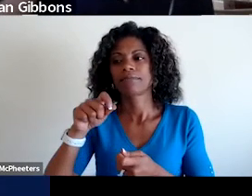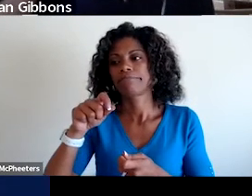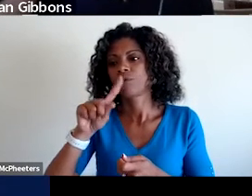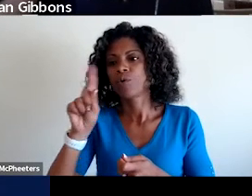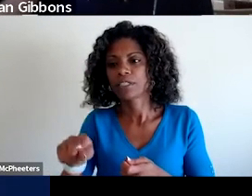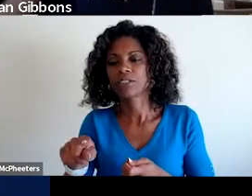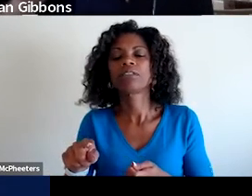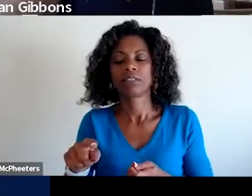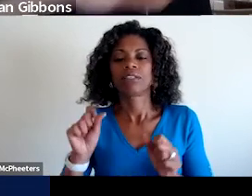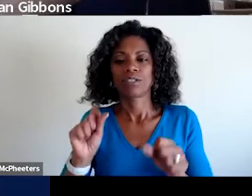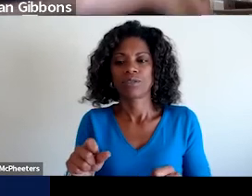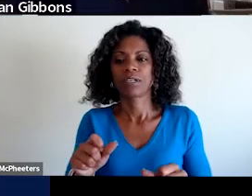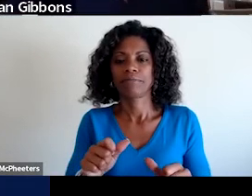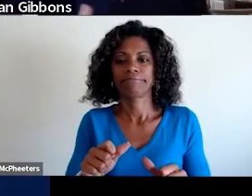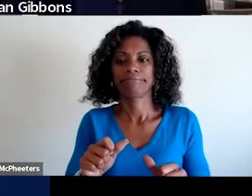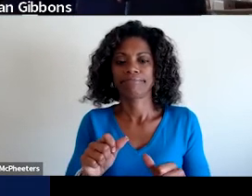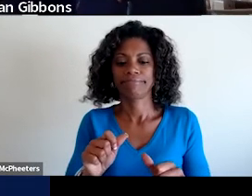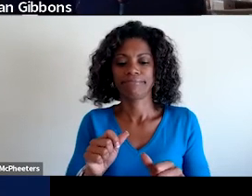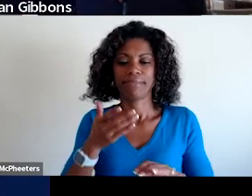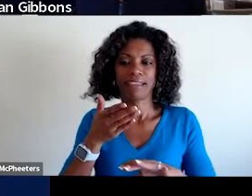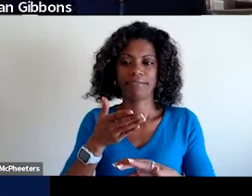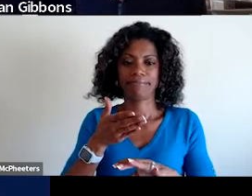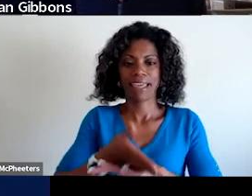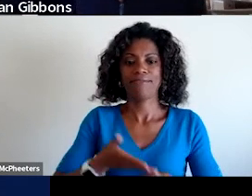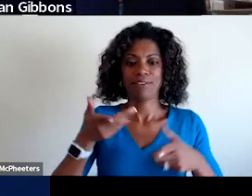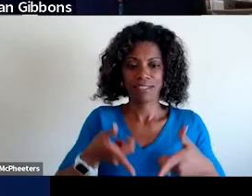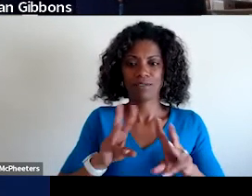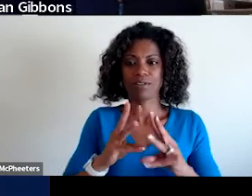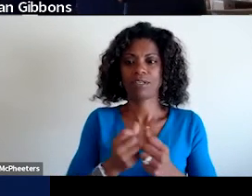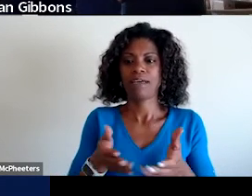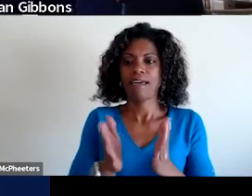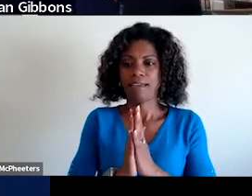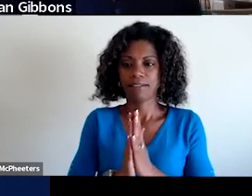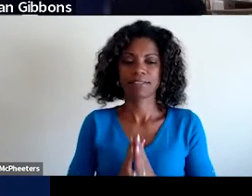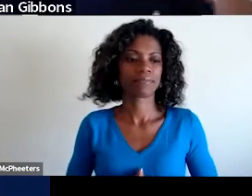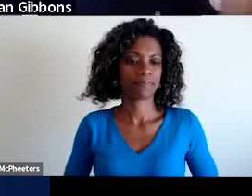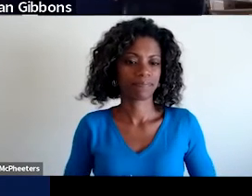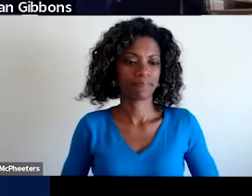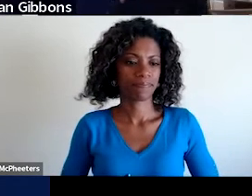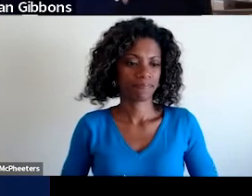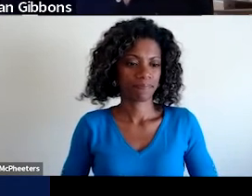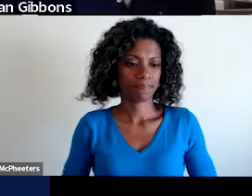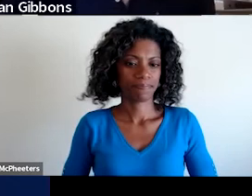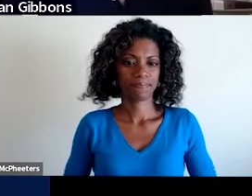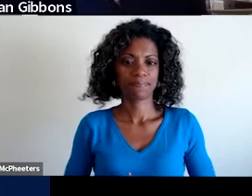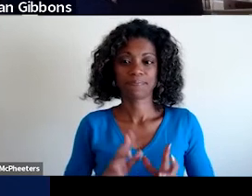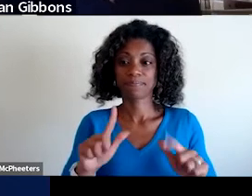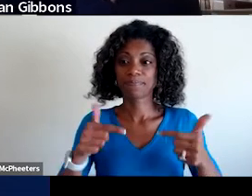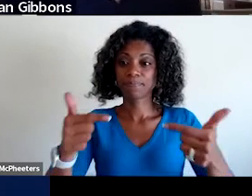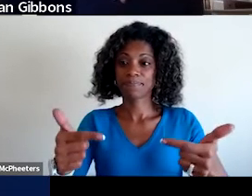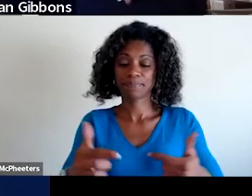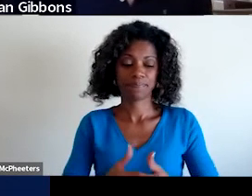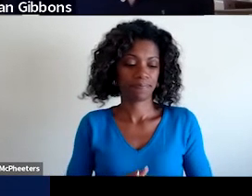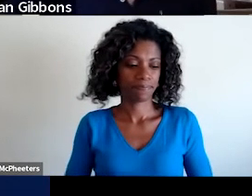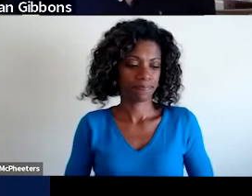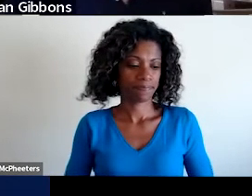I'm going to turn off my camera and my microphone and hand it over to Niiobli and Samia. Super grateful to them for being with us. Why don't y'all take it away? Thanks much, gang, for